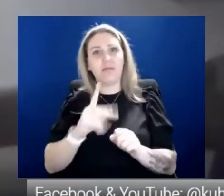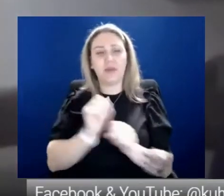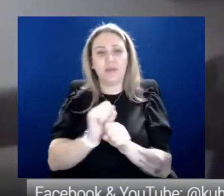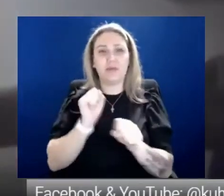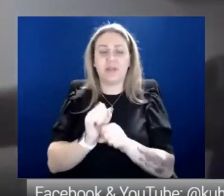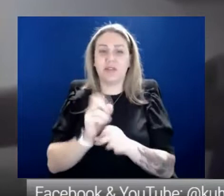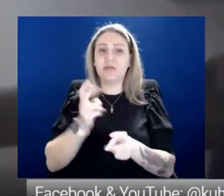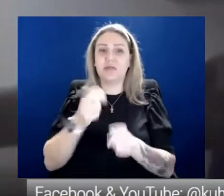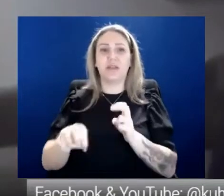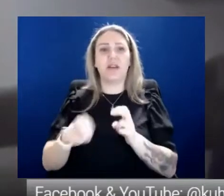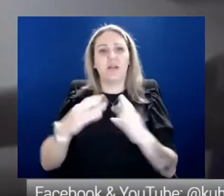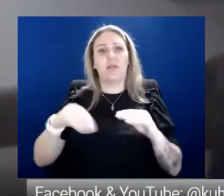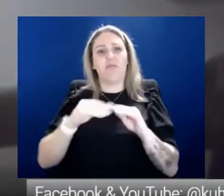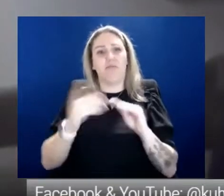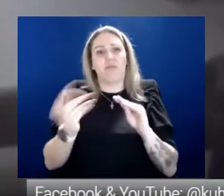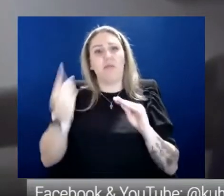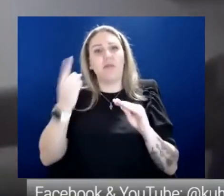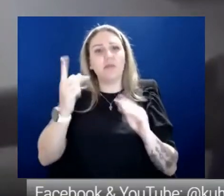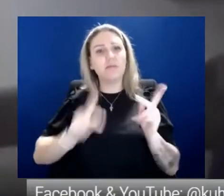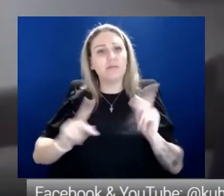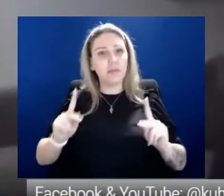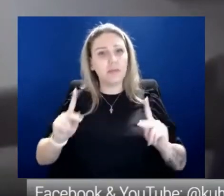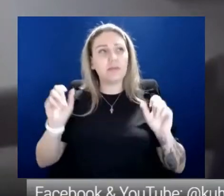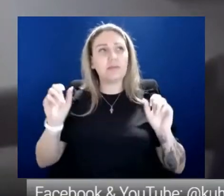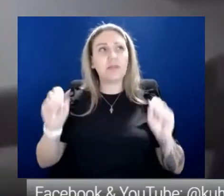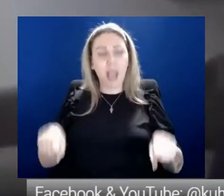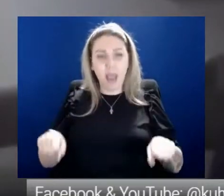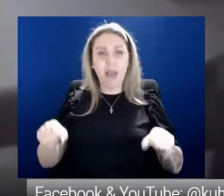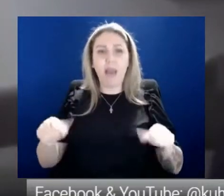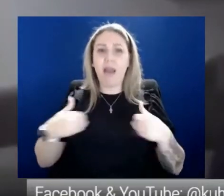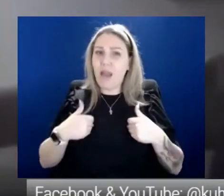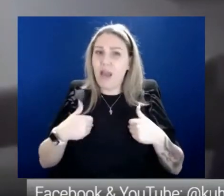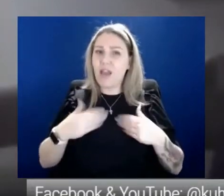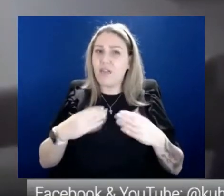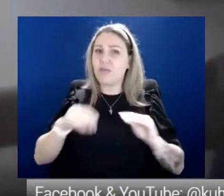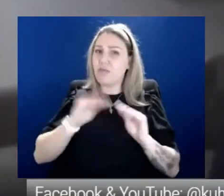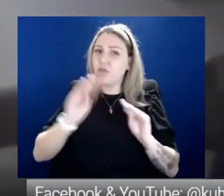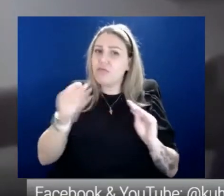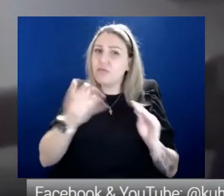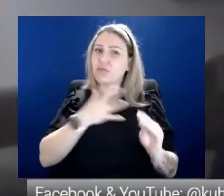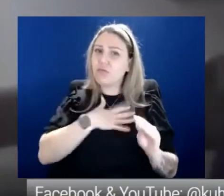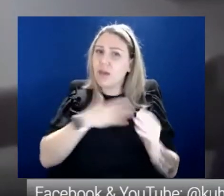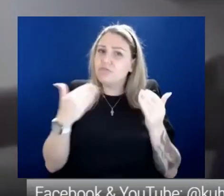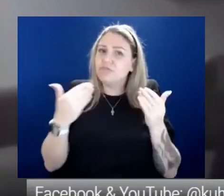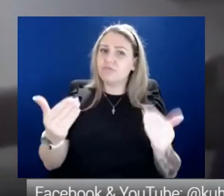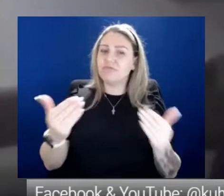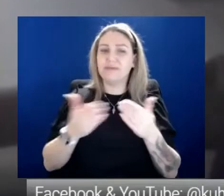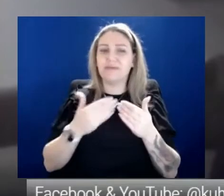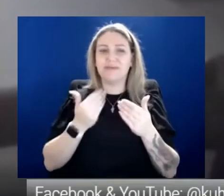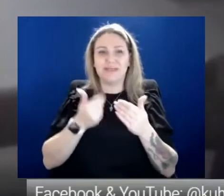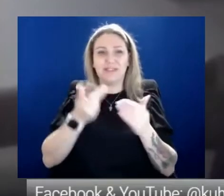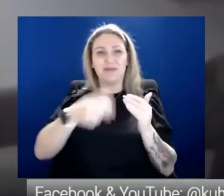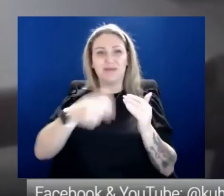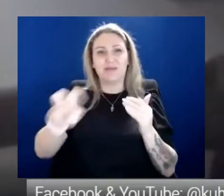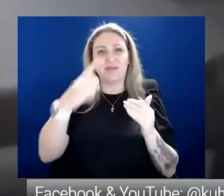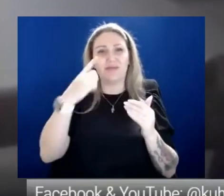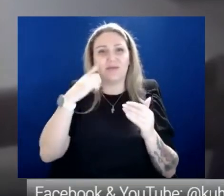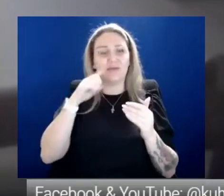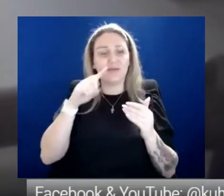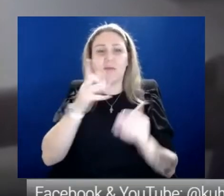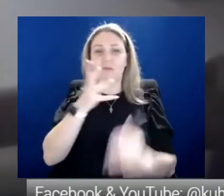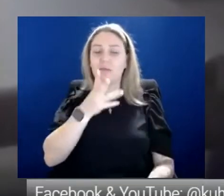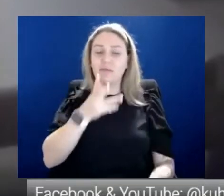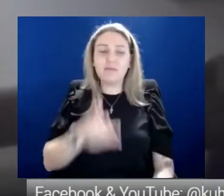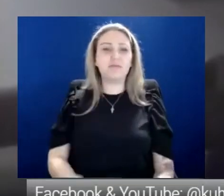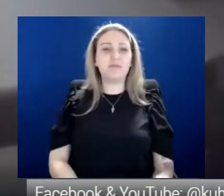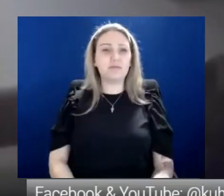the more understanding people can be and the more grace you can give, the easier the transition will be. And, you know, it's just